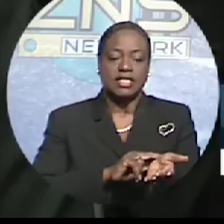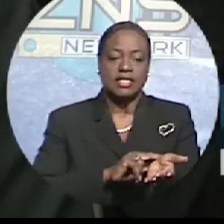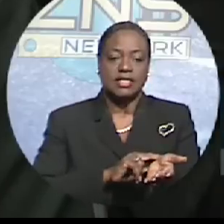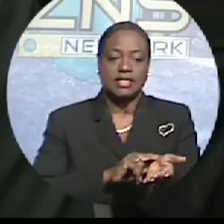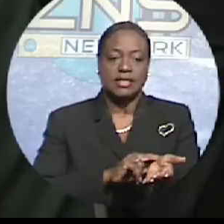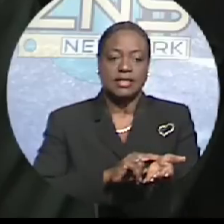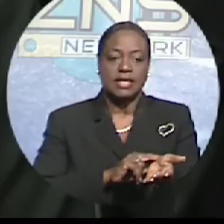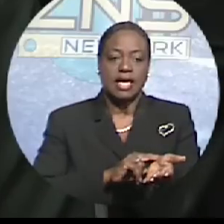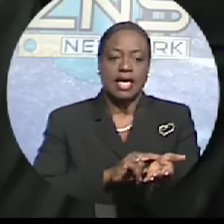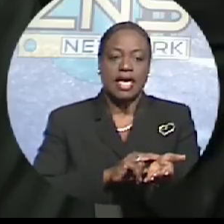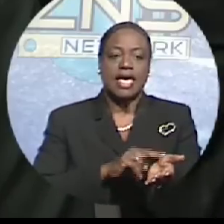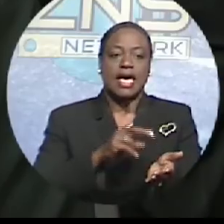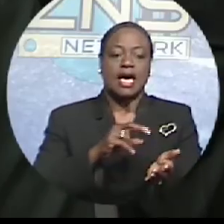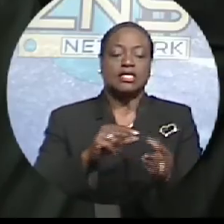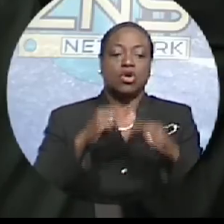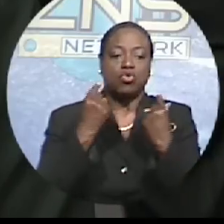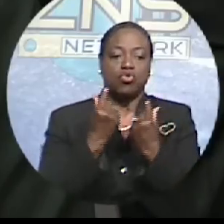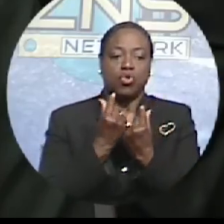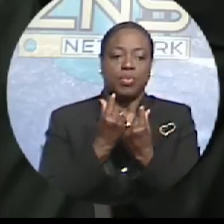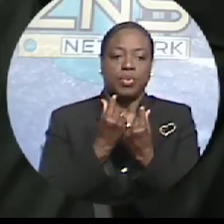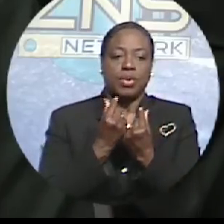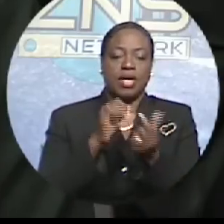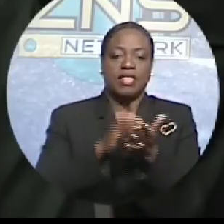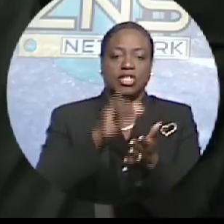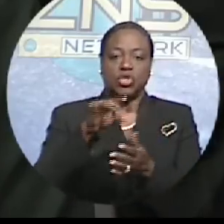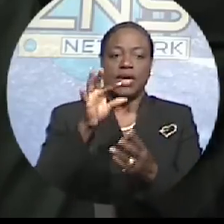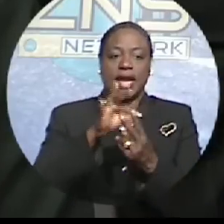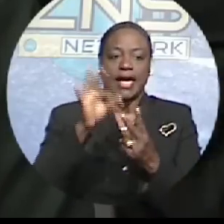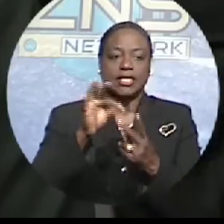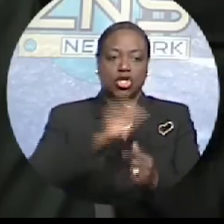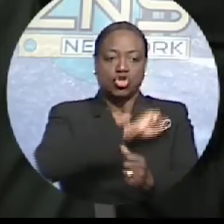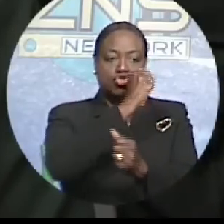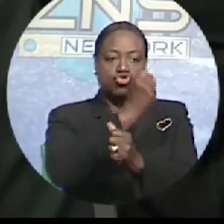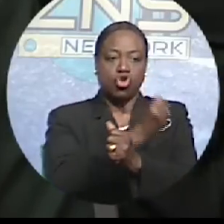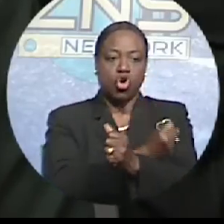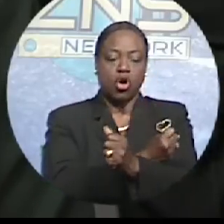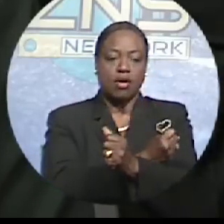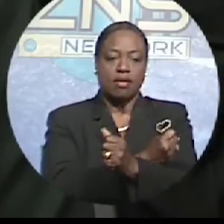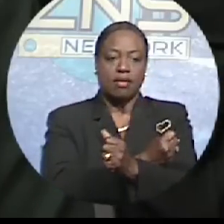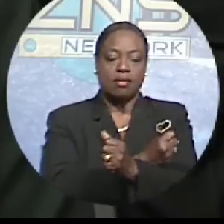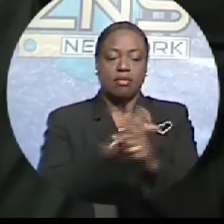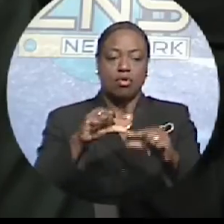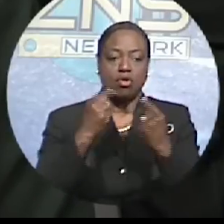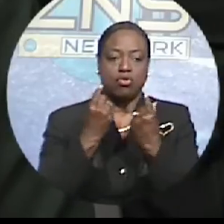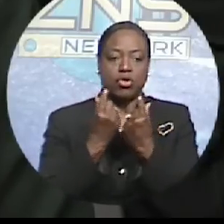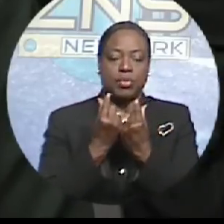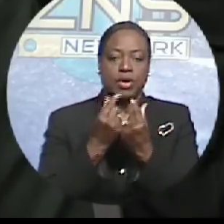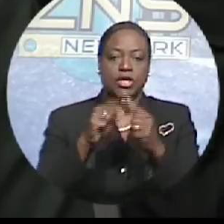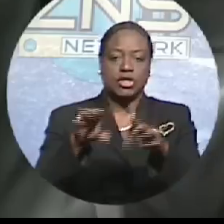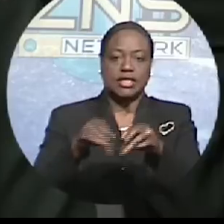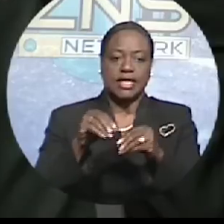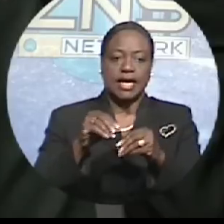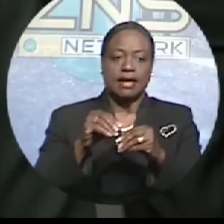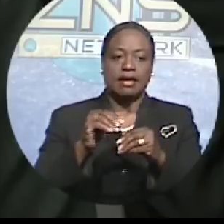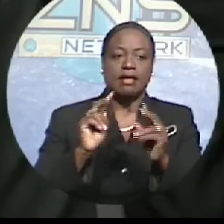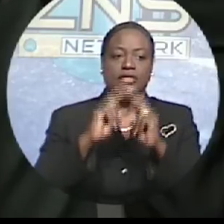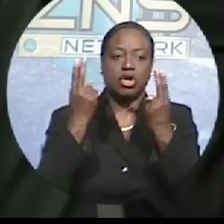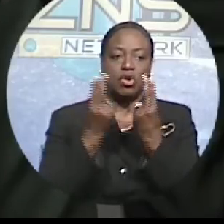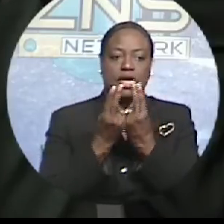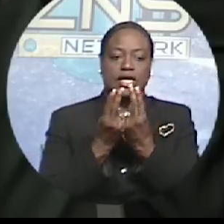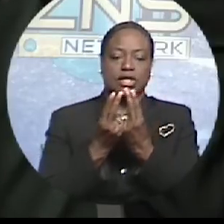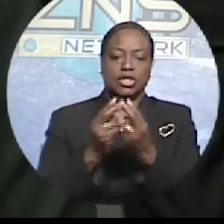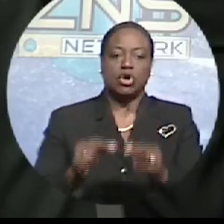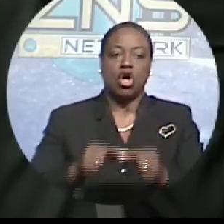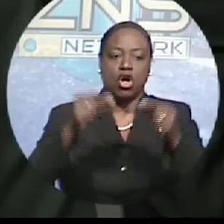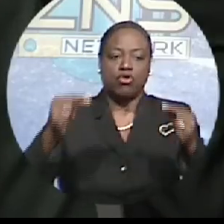who selected a very strong, energetic group to take this union to greater heights. And